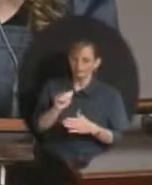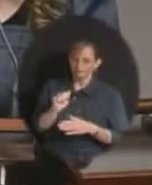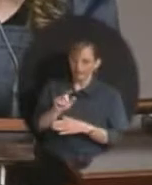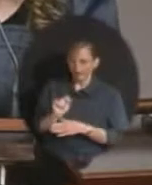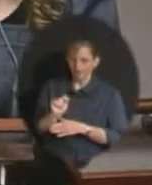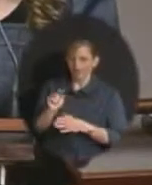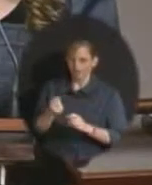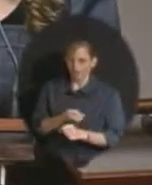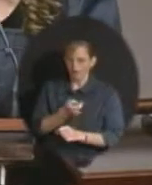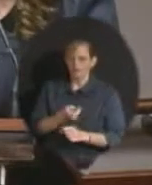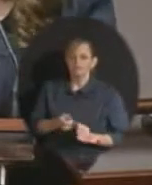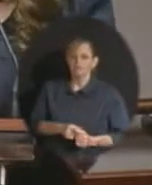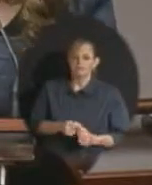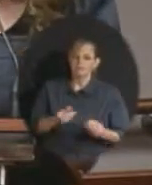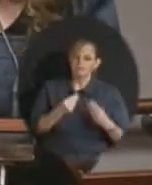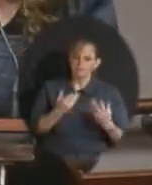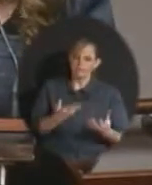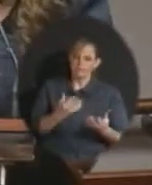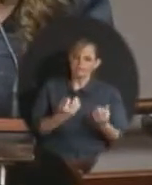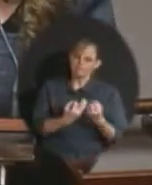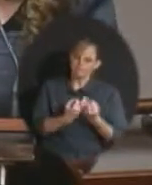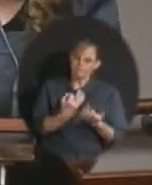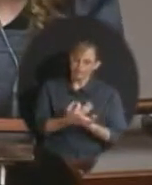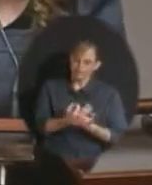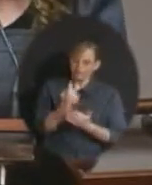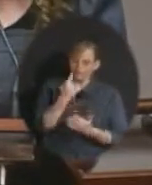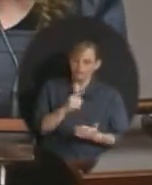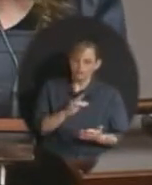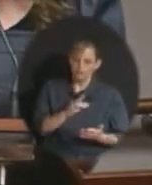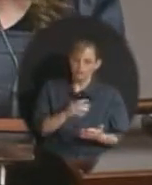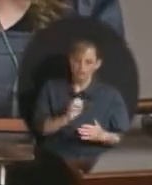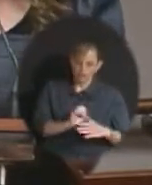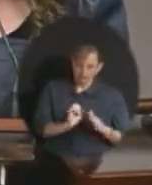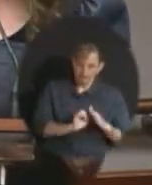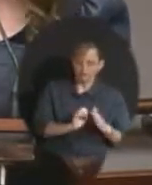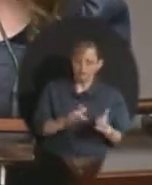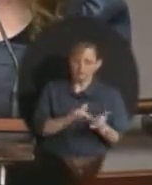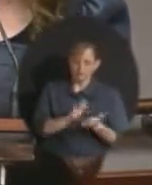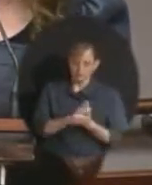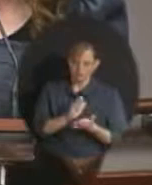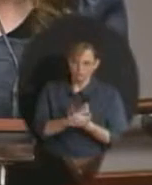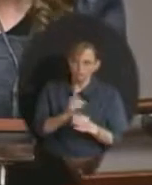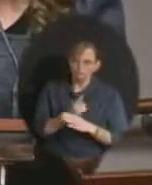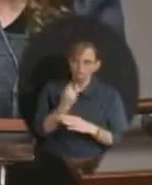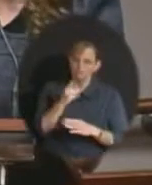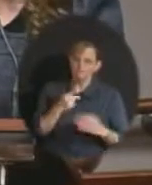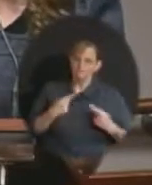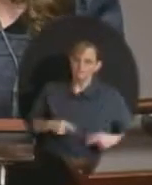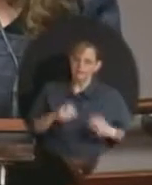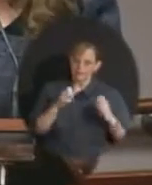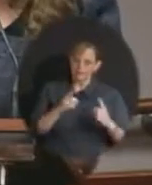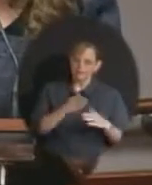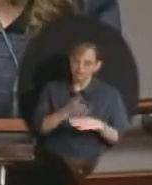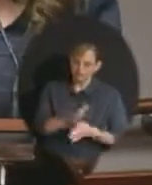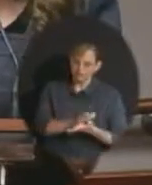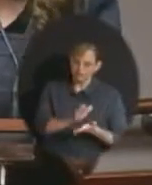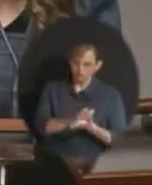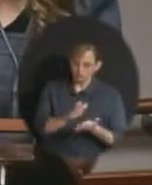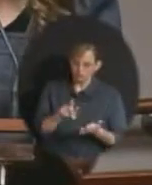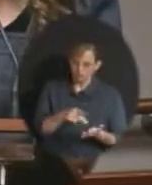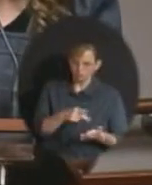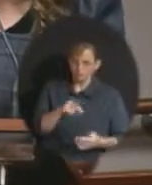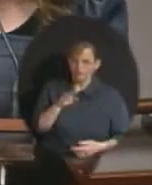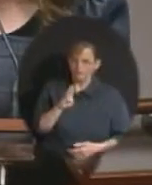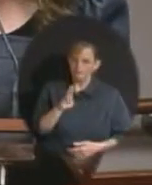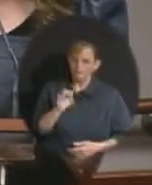for elementary and middle school PE teachers in Olathe to use in physical education and after-school programs. Brad Bingesser, Olathe